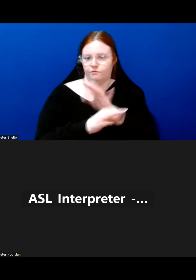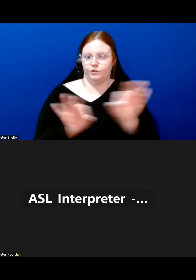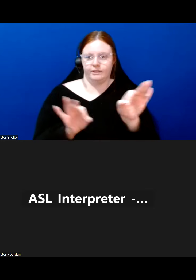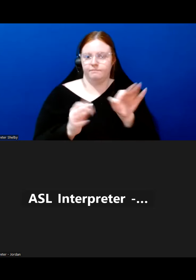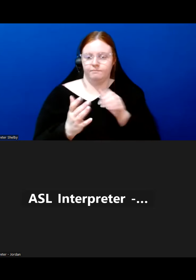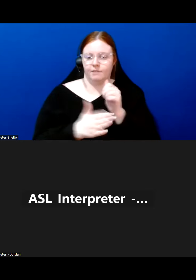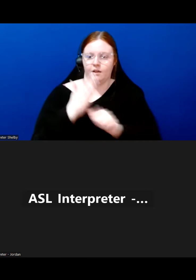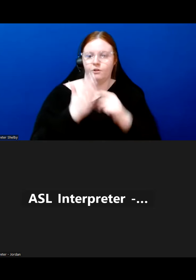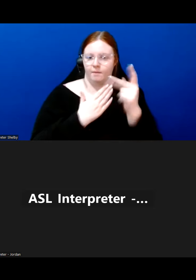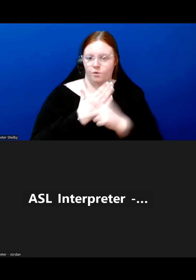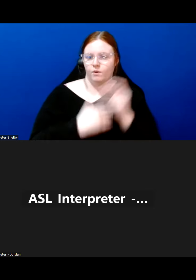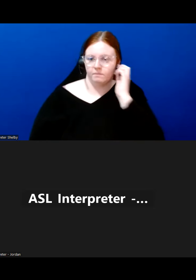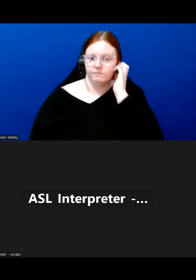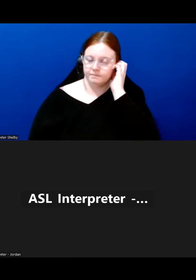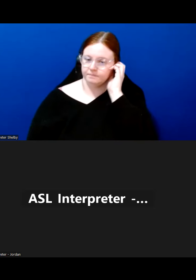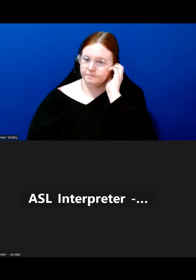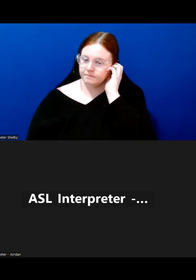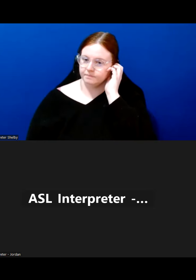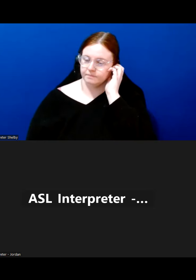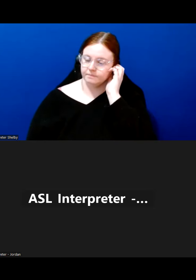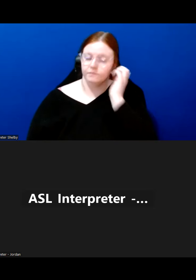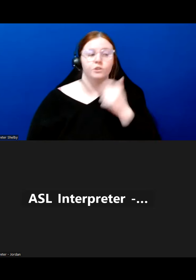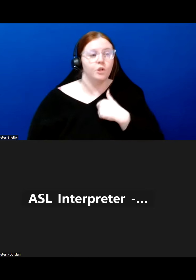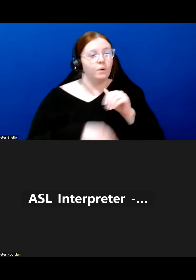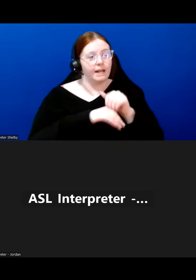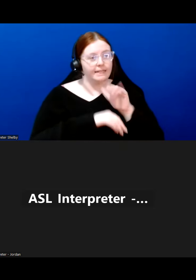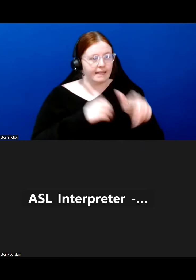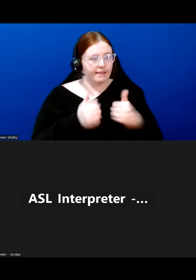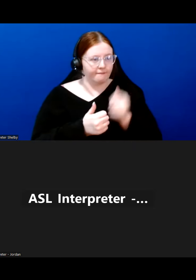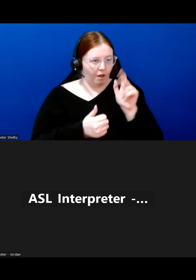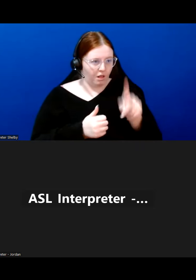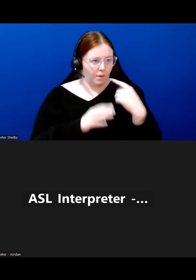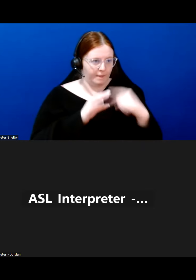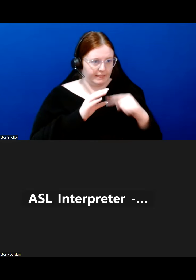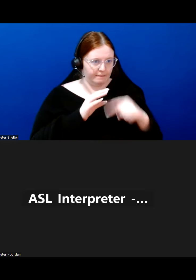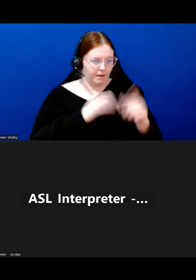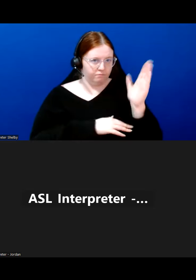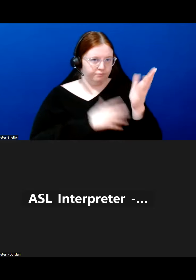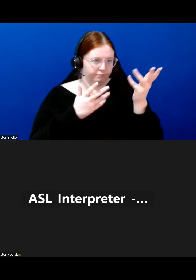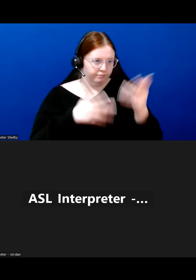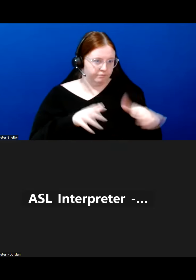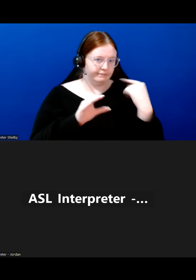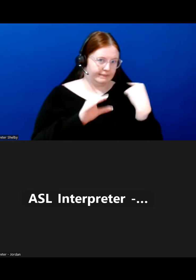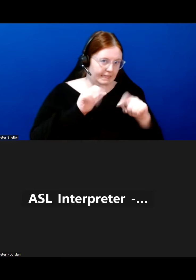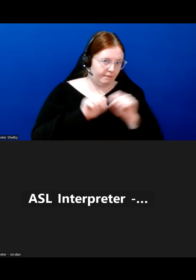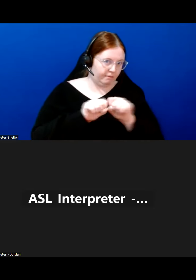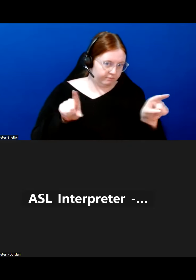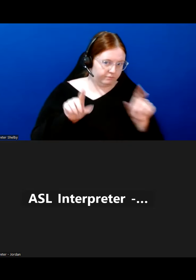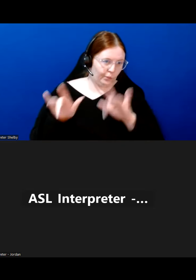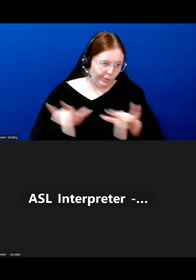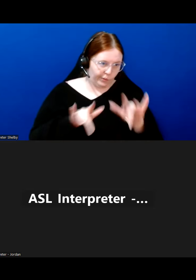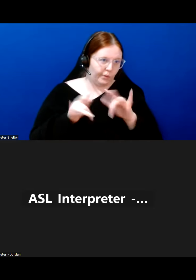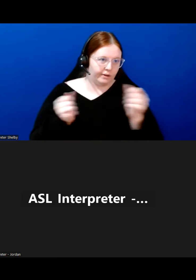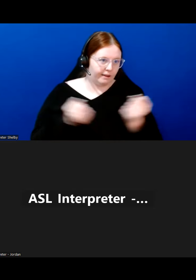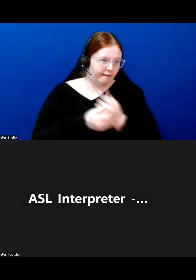program. When I send the follow-up email to the after this presentation, once the recording is posted